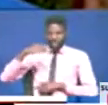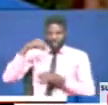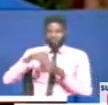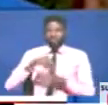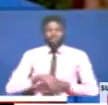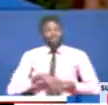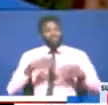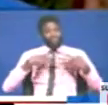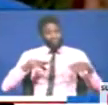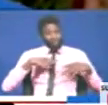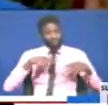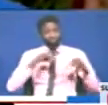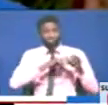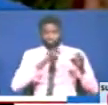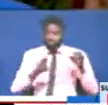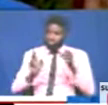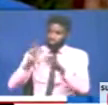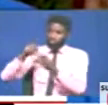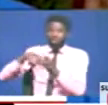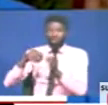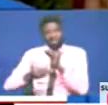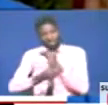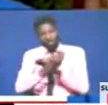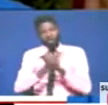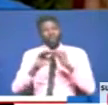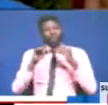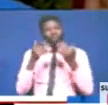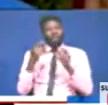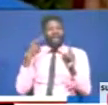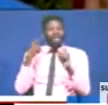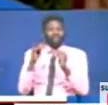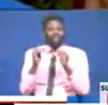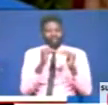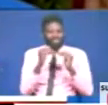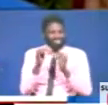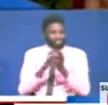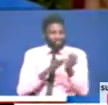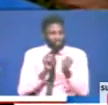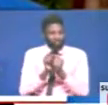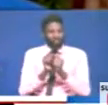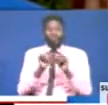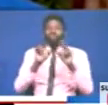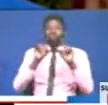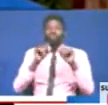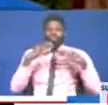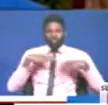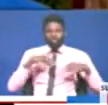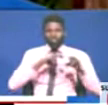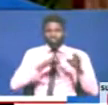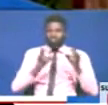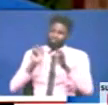wana defect wa kununuliwa ama ni watu wana defect kuharibu demokrasia, ni watu wanaruka kwenda ile upande